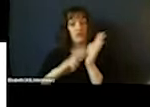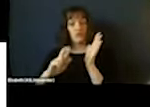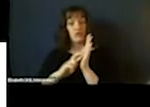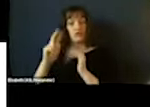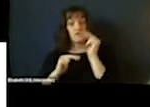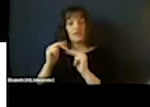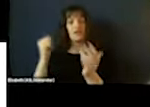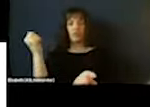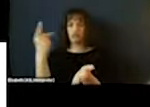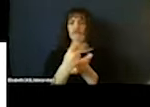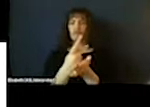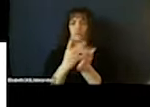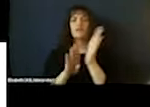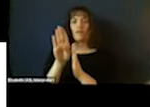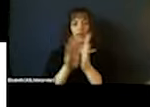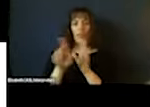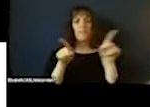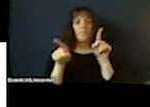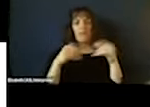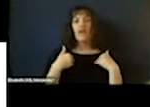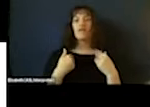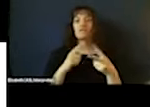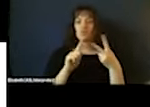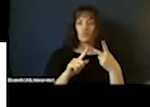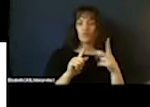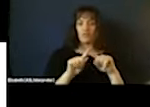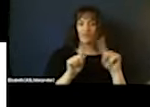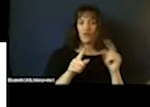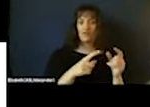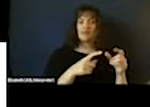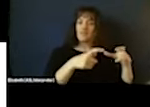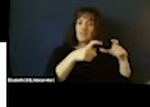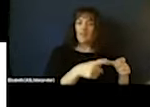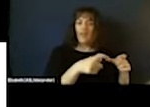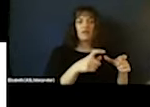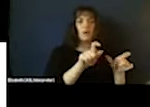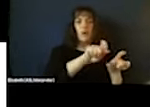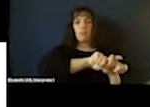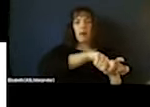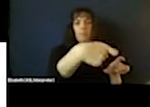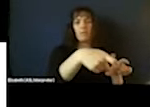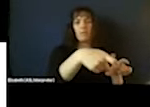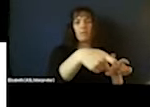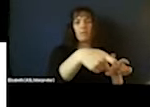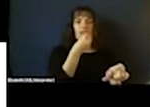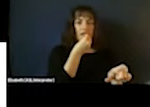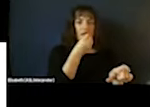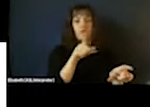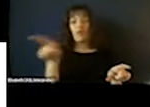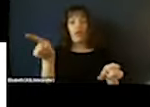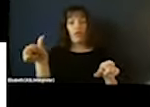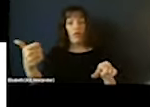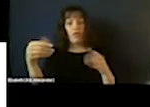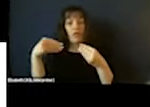very well, and we have two different kinds of kimchi. One is a canned one, so if you just open it, you can eat it, and another one is a freeze dried one.